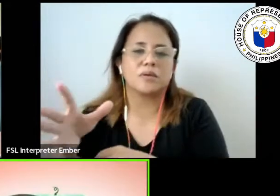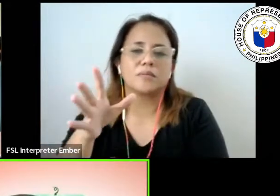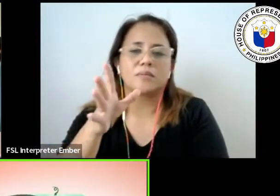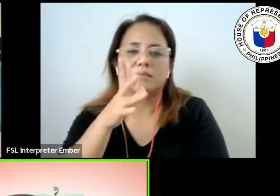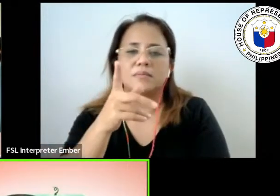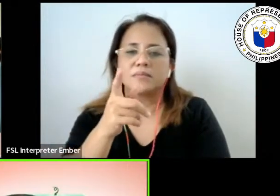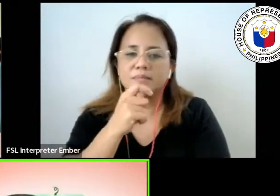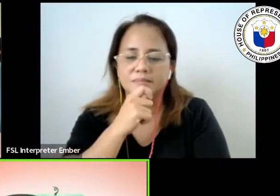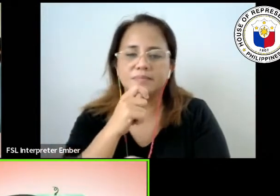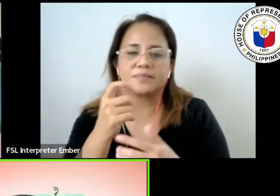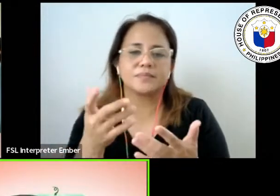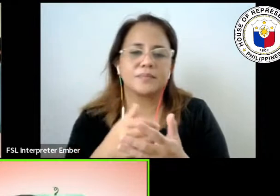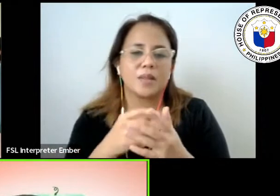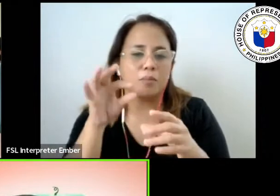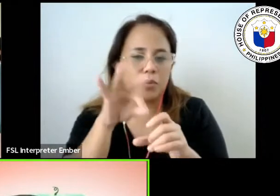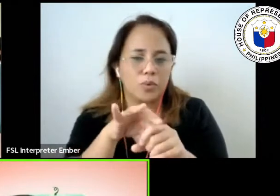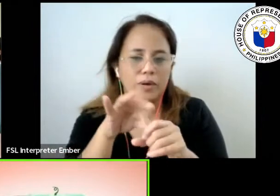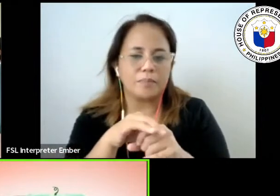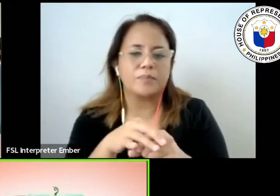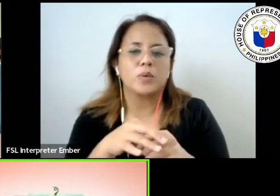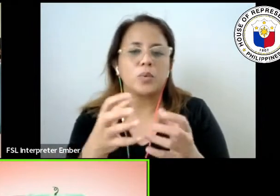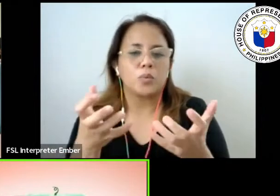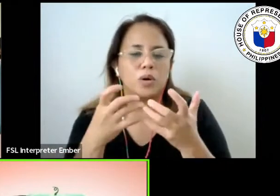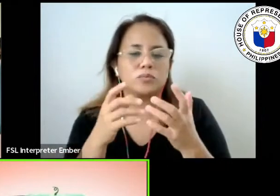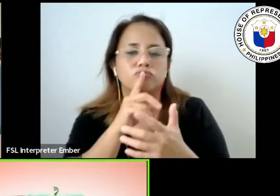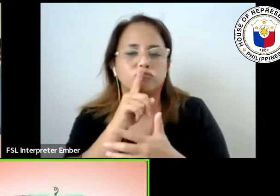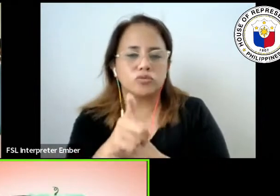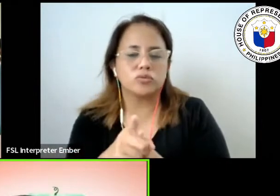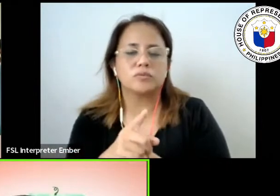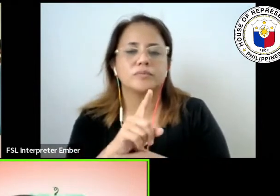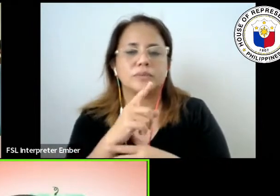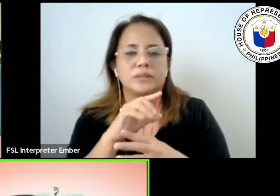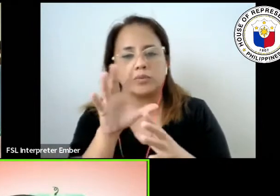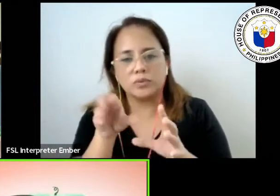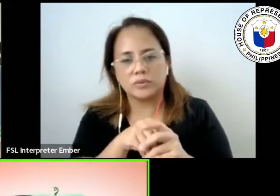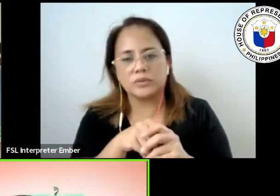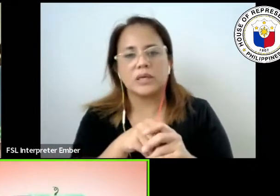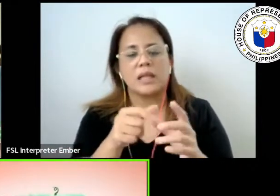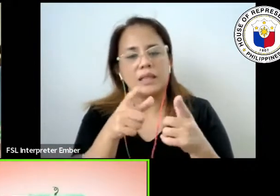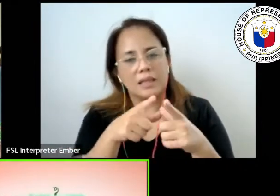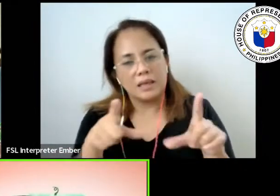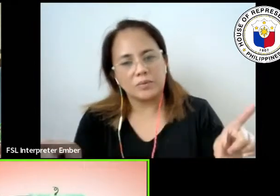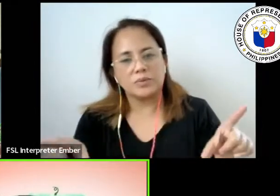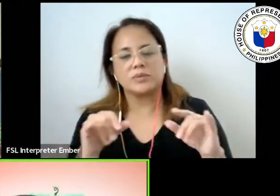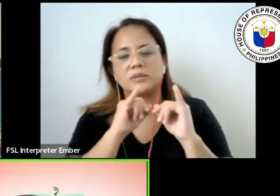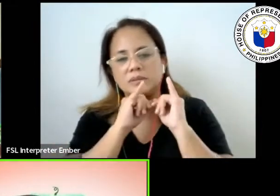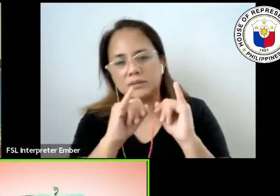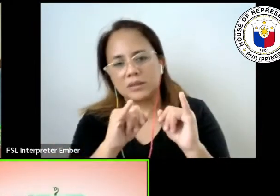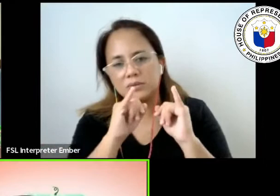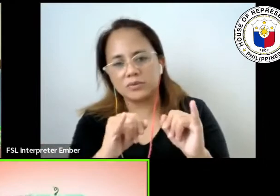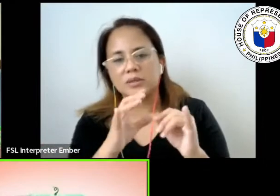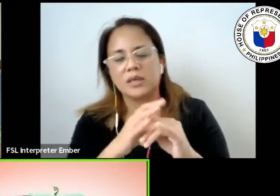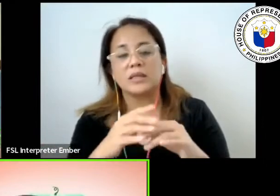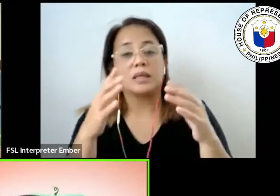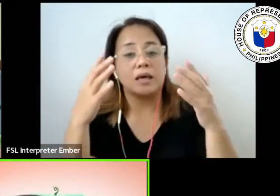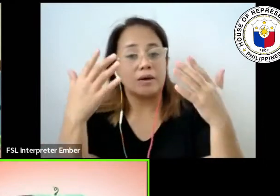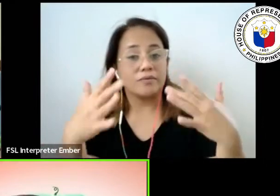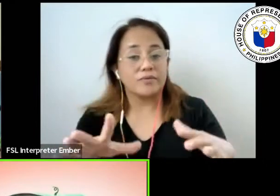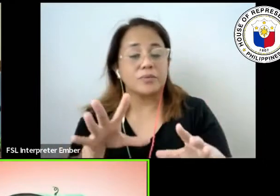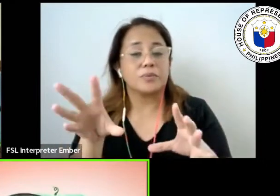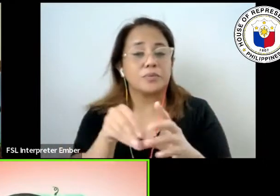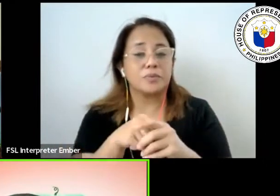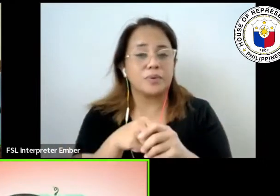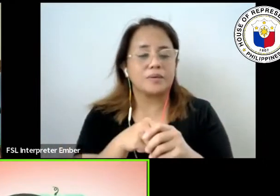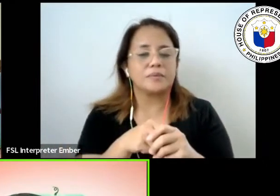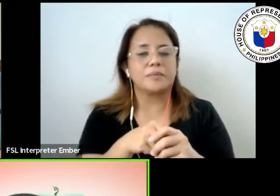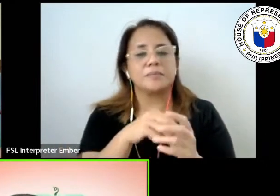the MTB-MLE program. We would like to ensure genuine inclusion through language instruction. And after all, inclusion is the